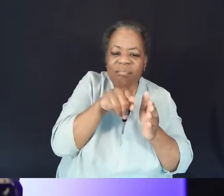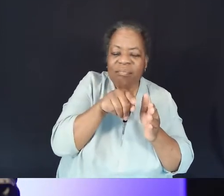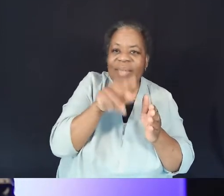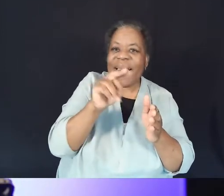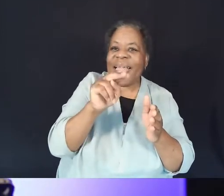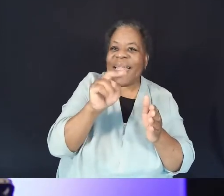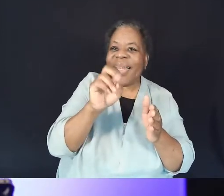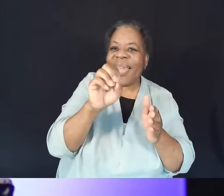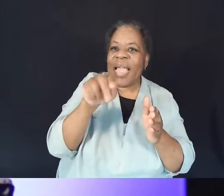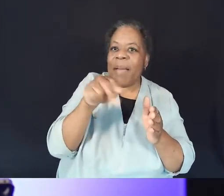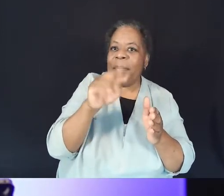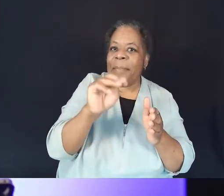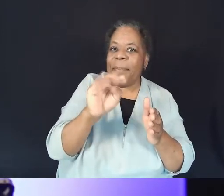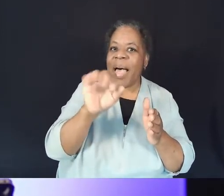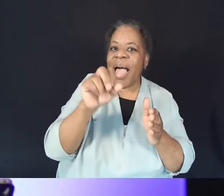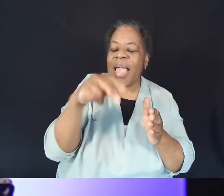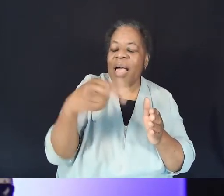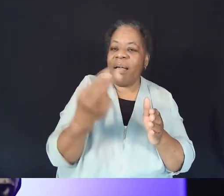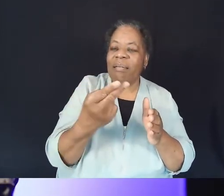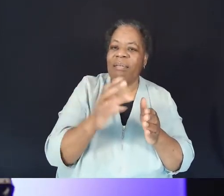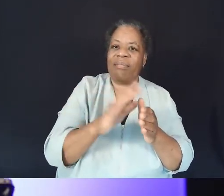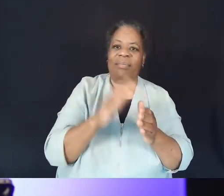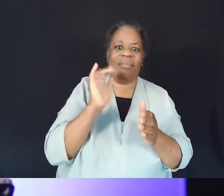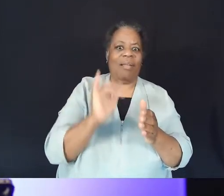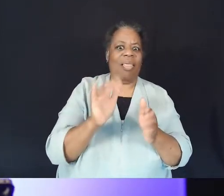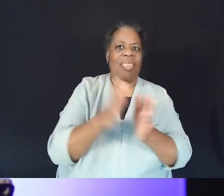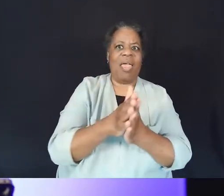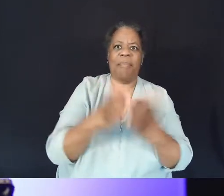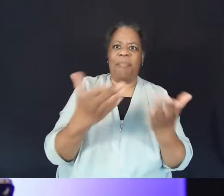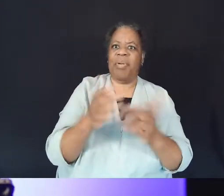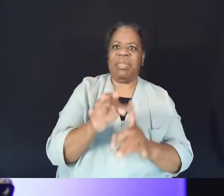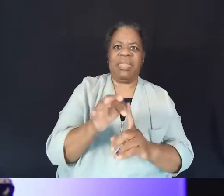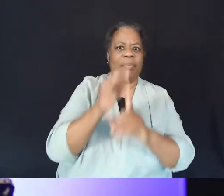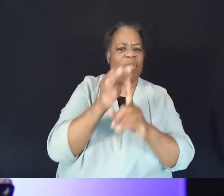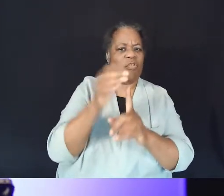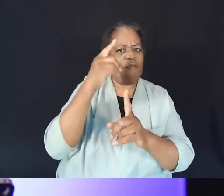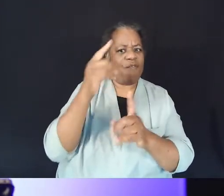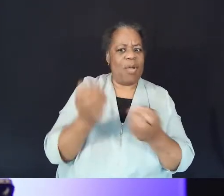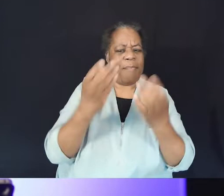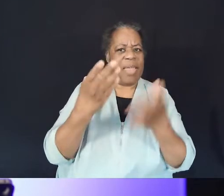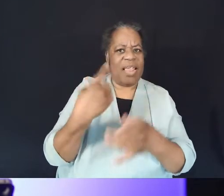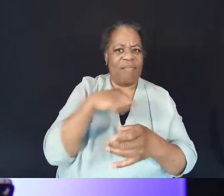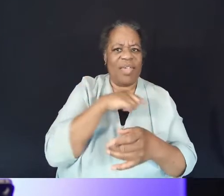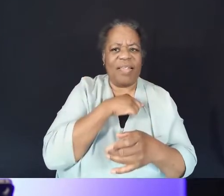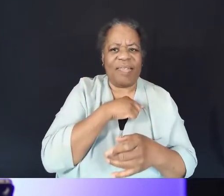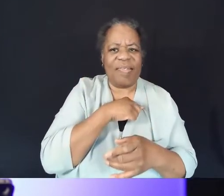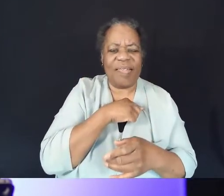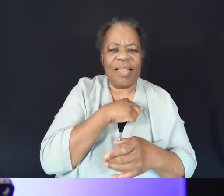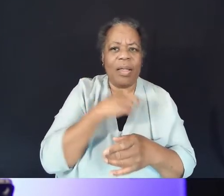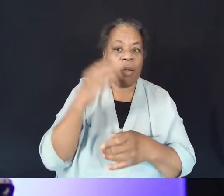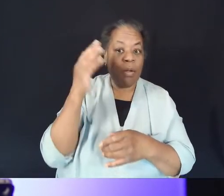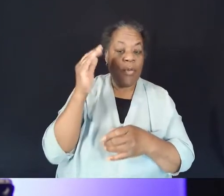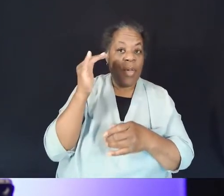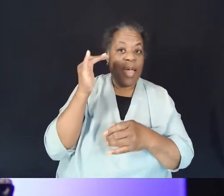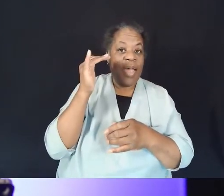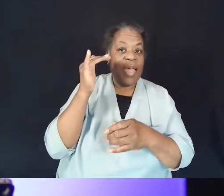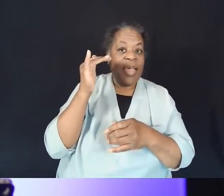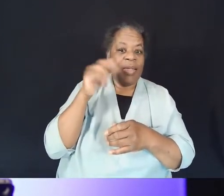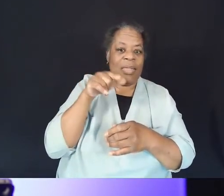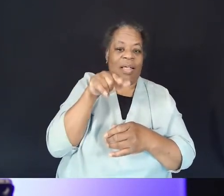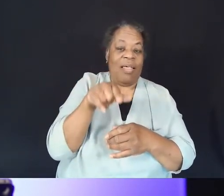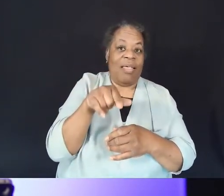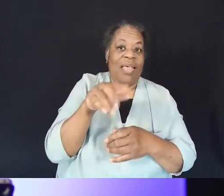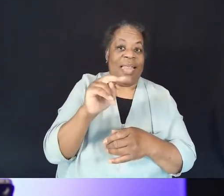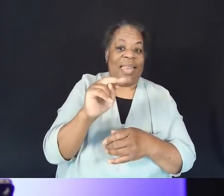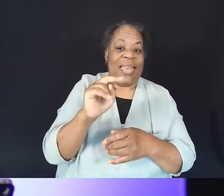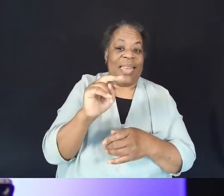skip Nehemiah. That book holds such a special place for many of us. And among the reasons is that it is a story of the